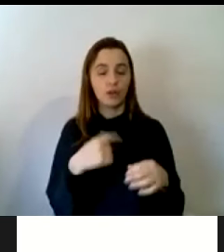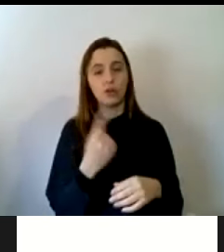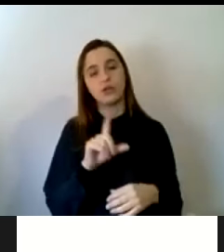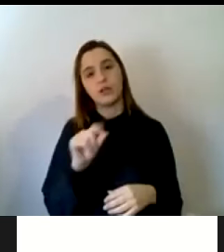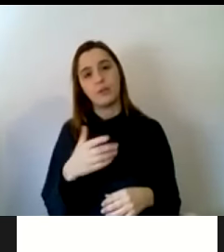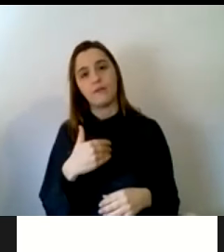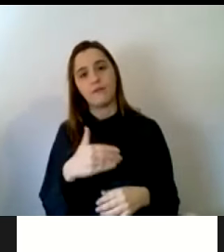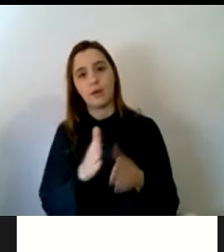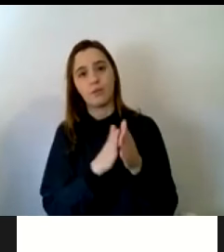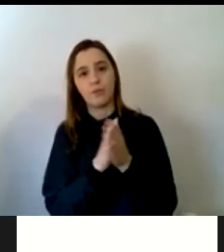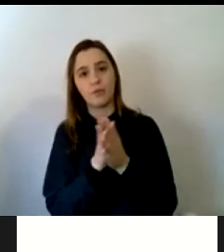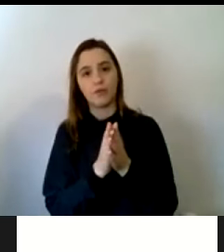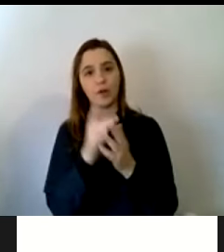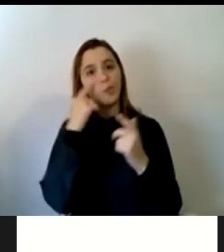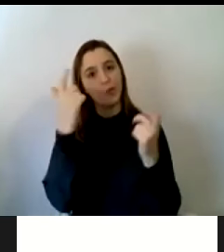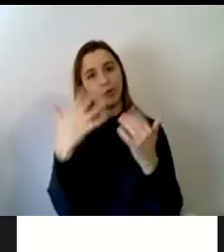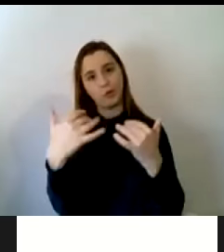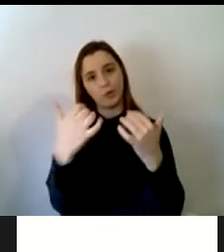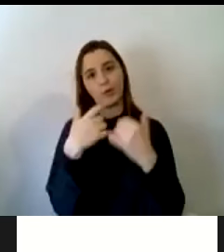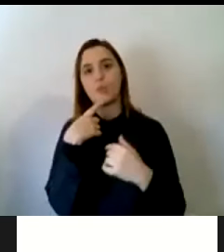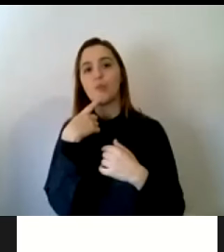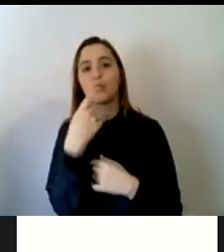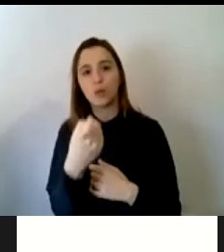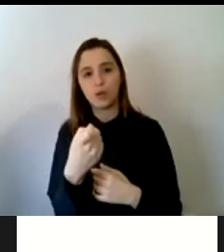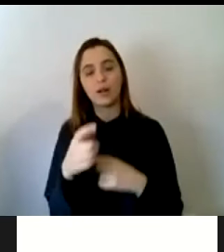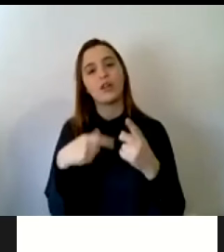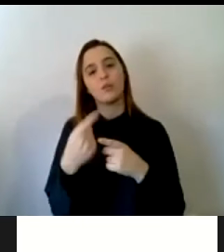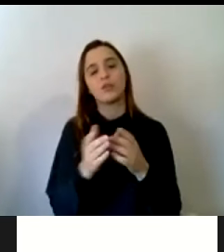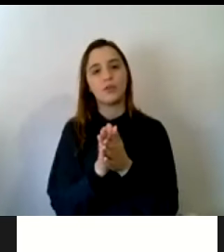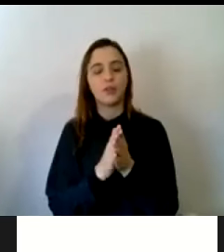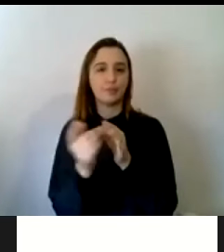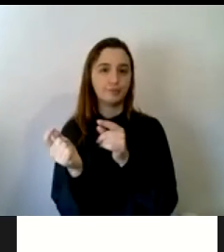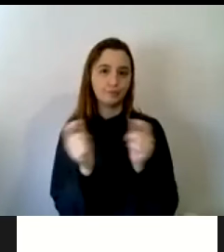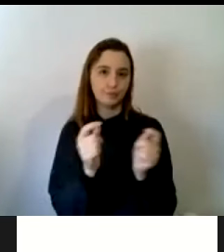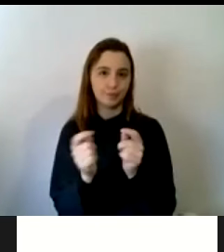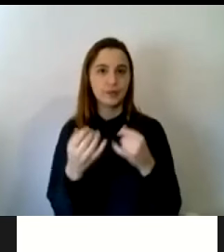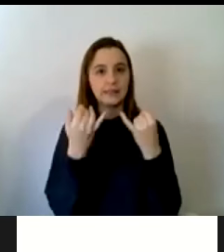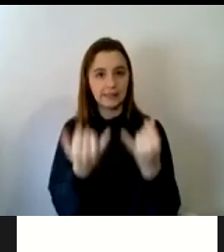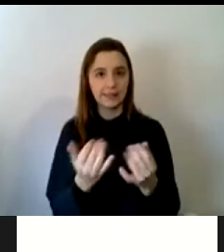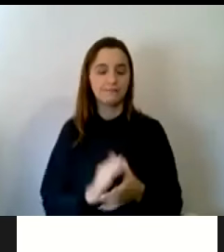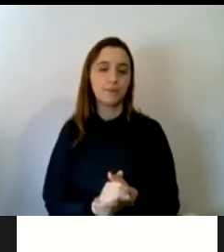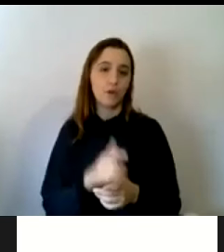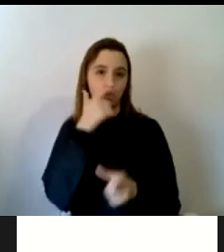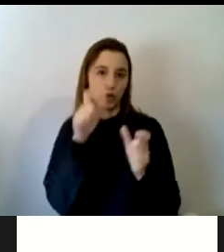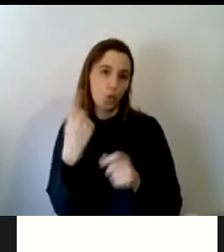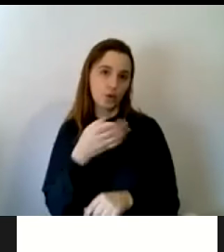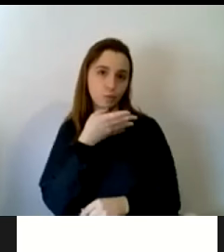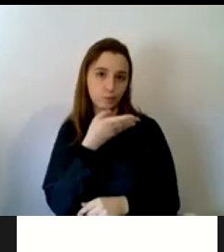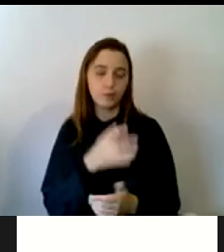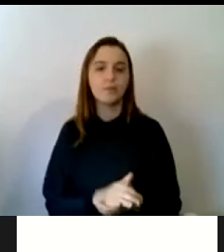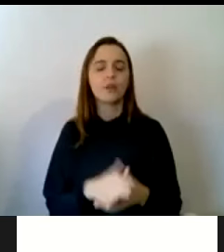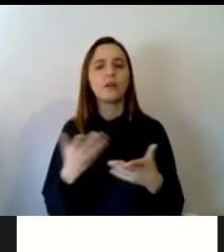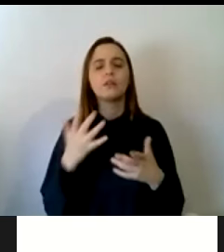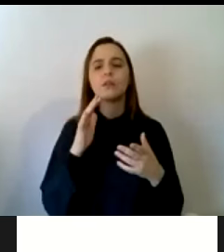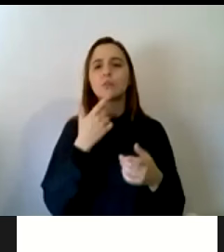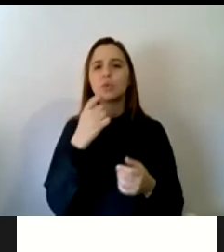to the audience through a poll, and then we will discuss it shortly with some of our panelists. So the question in the first video is,